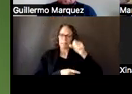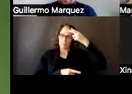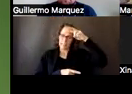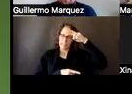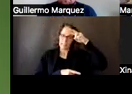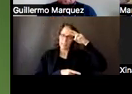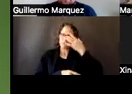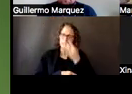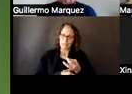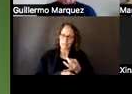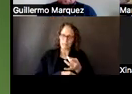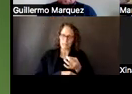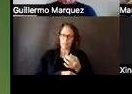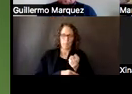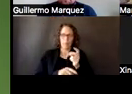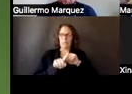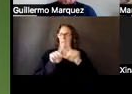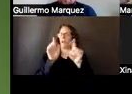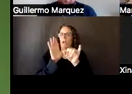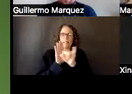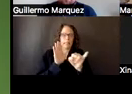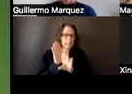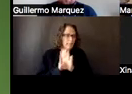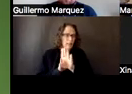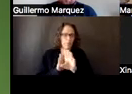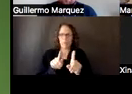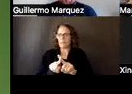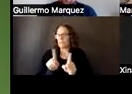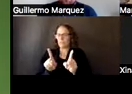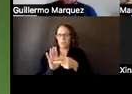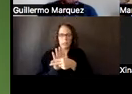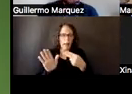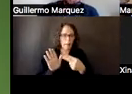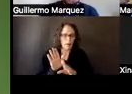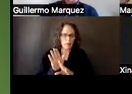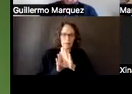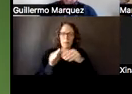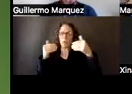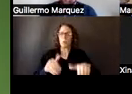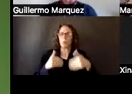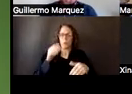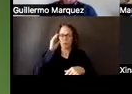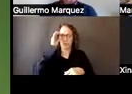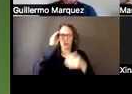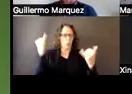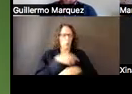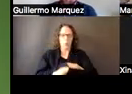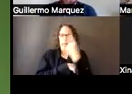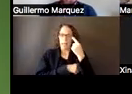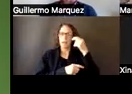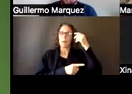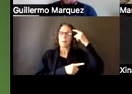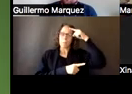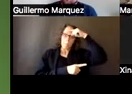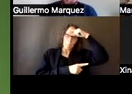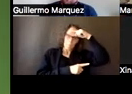that's why I think it leads to how important it is today. A lot of, you know, Black Mexicans or Mexicans that know that they have